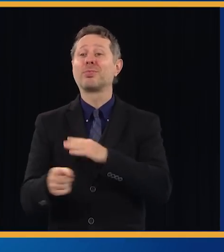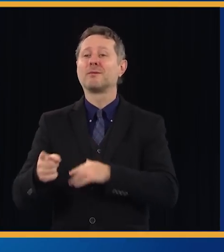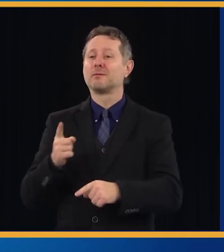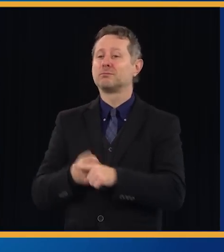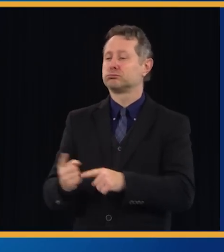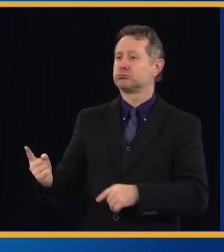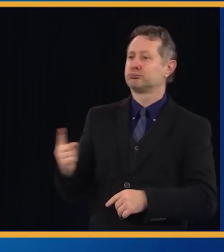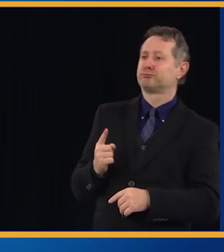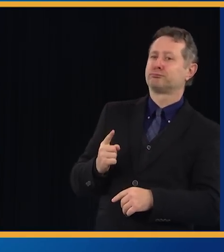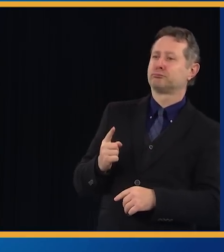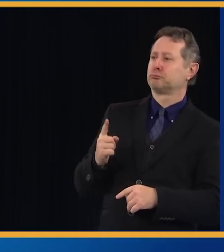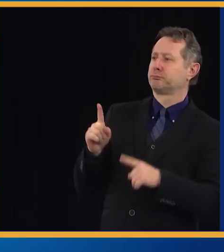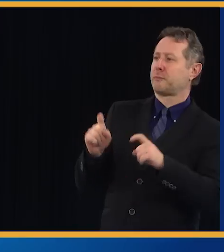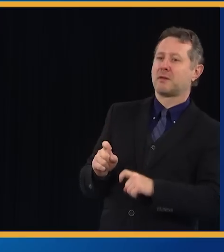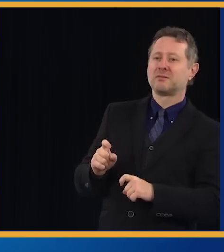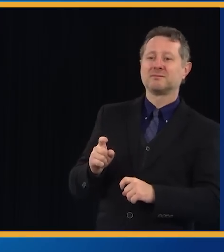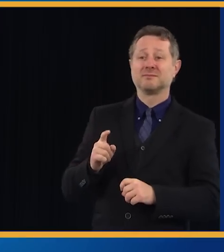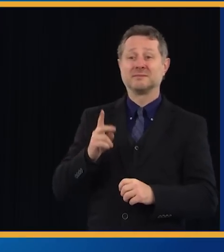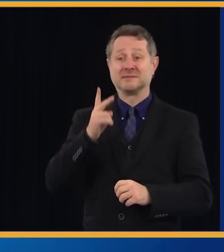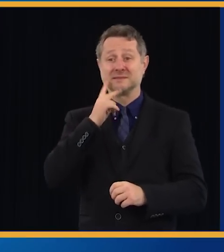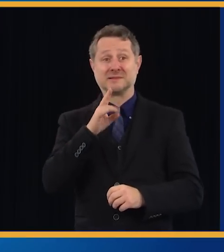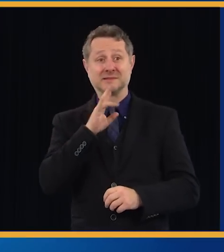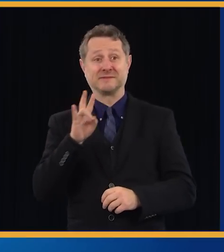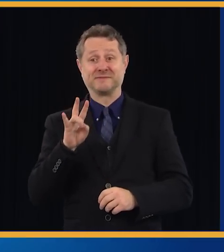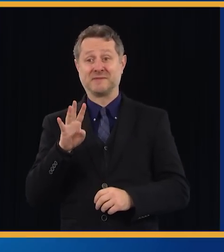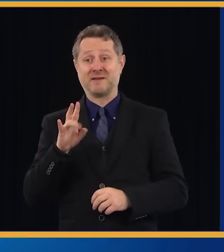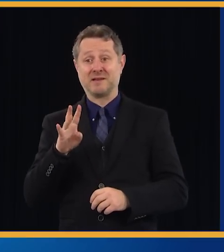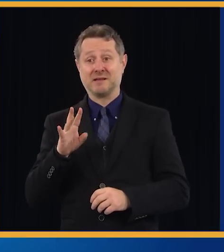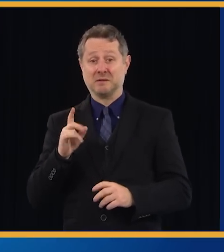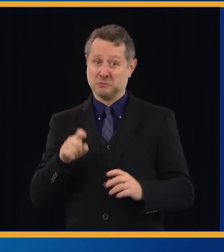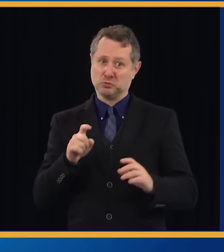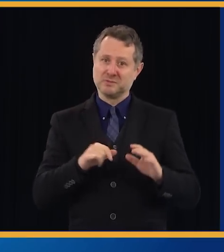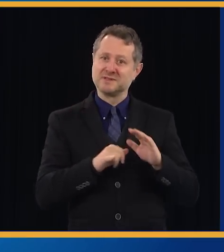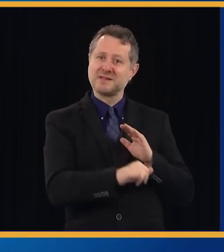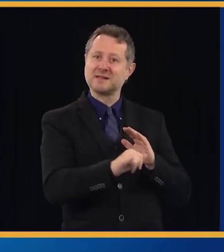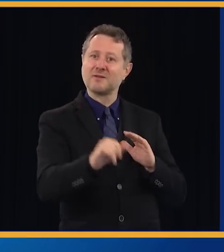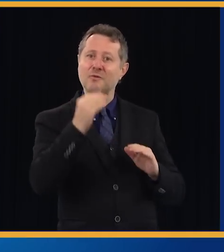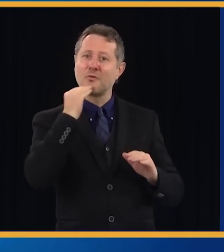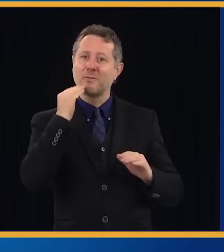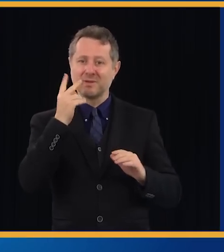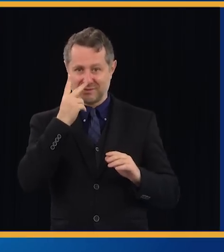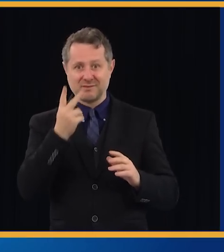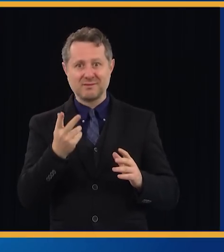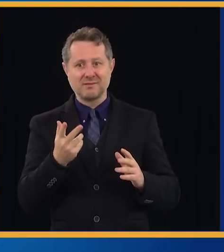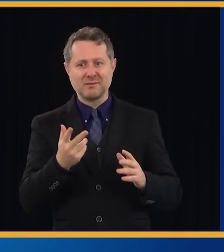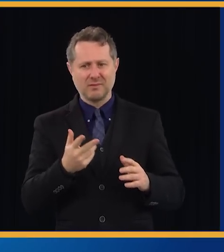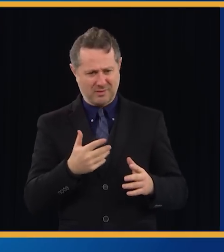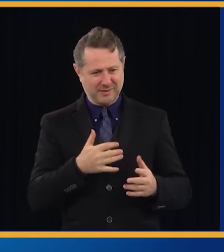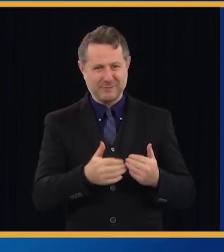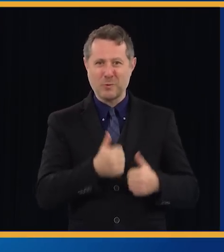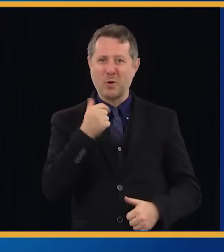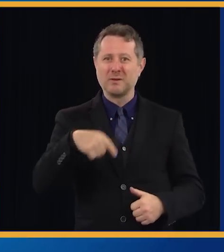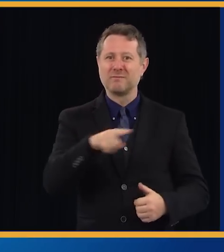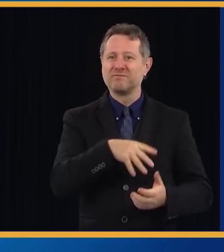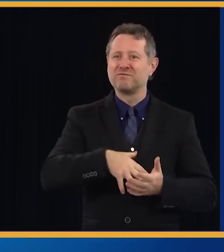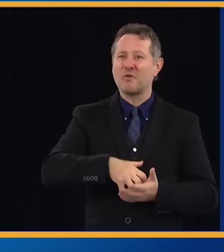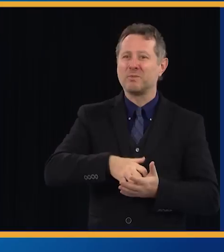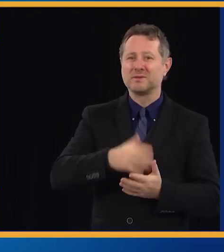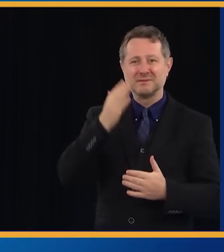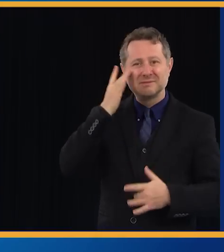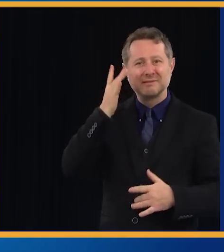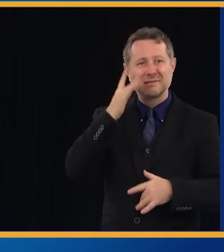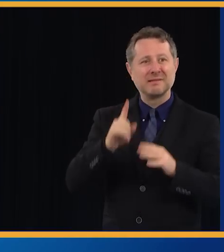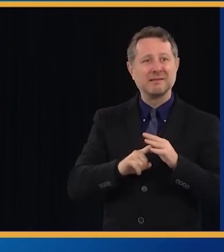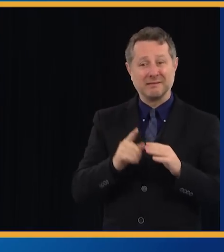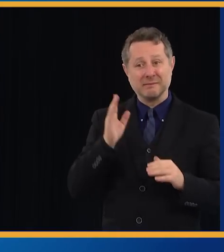to be isolating, because they are the most vulnerable, 65 to 74 also, but that's the